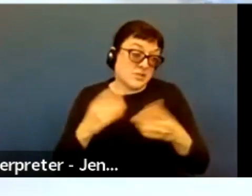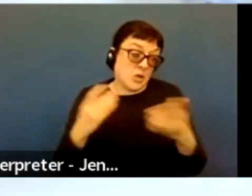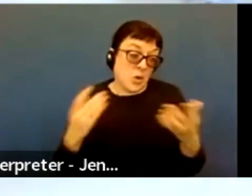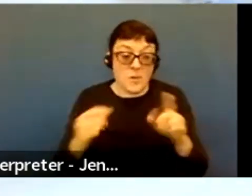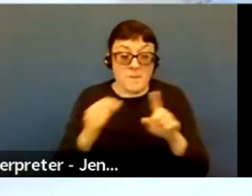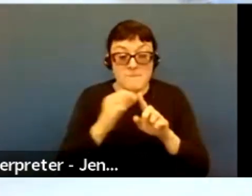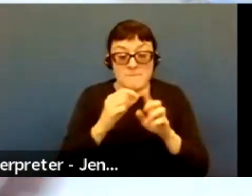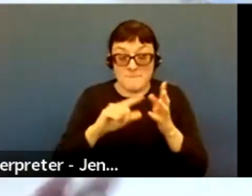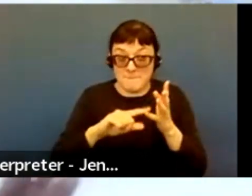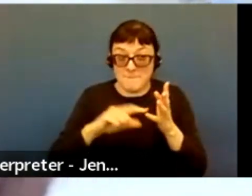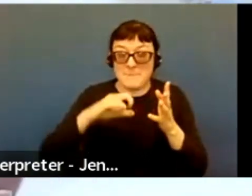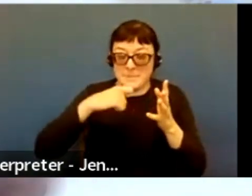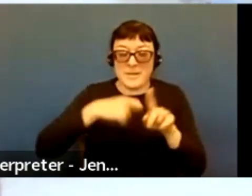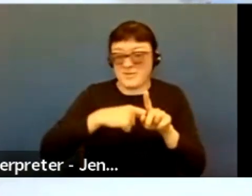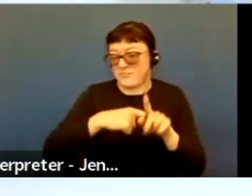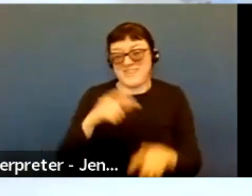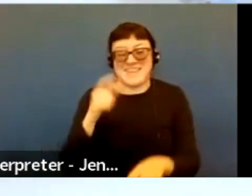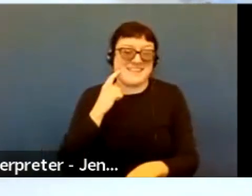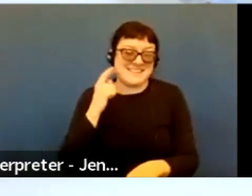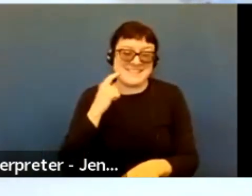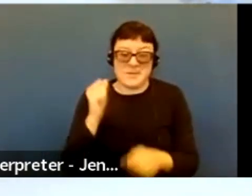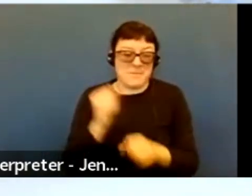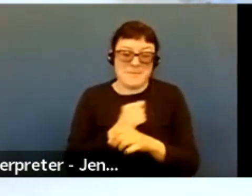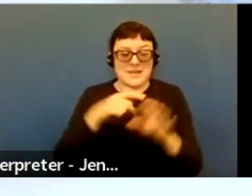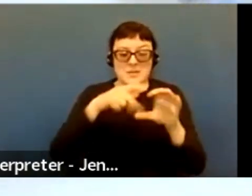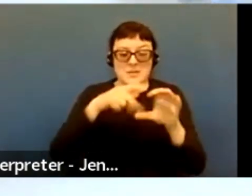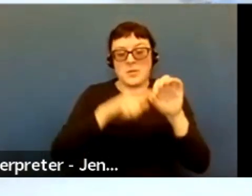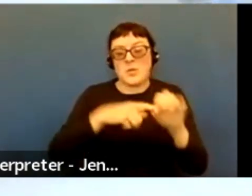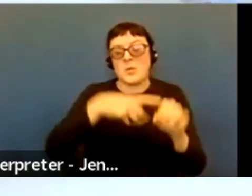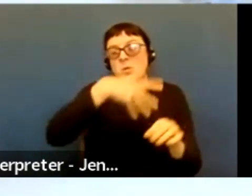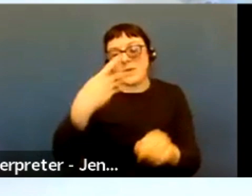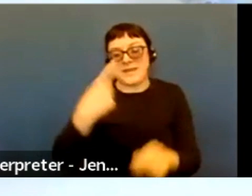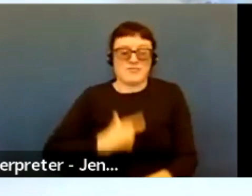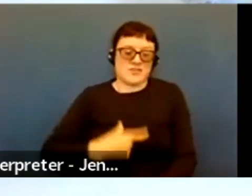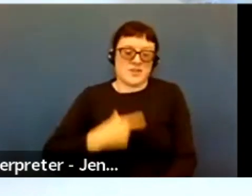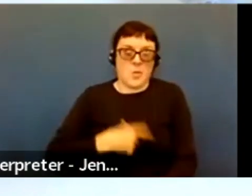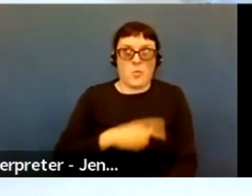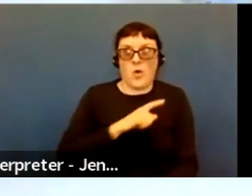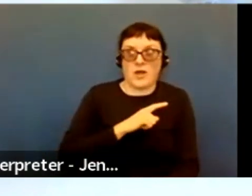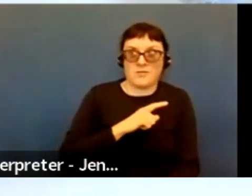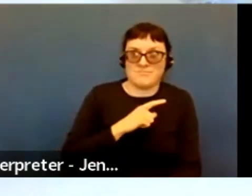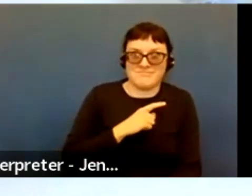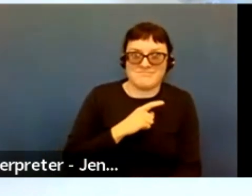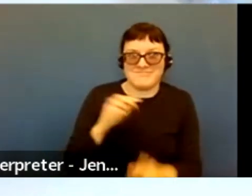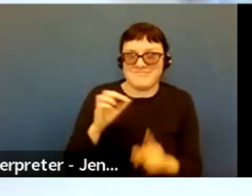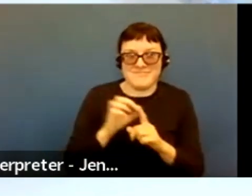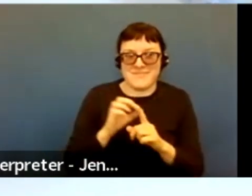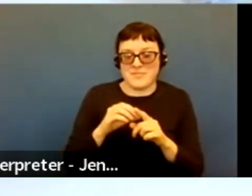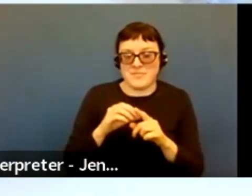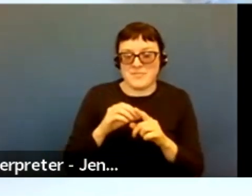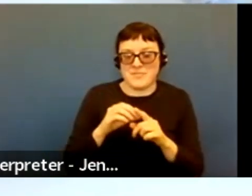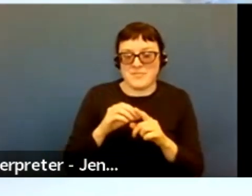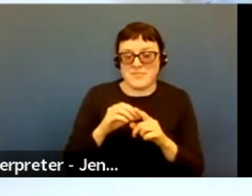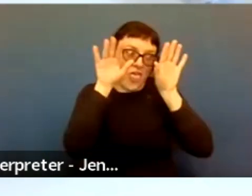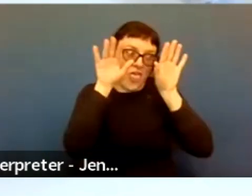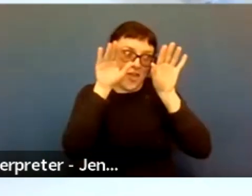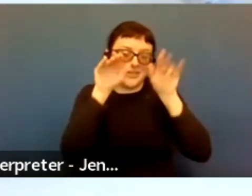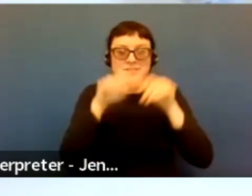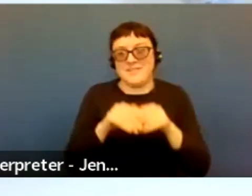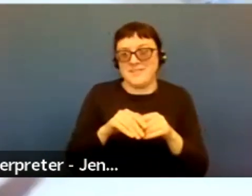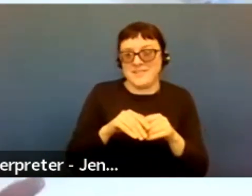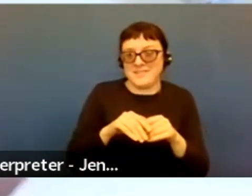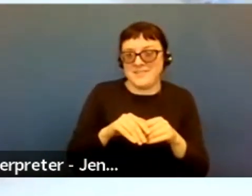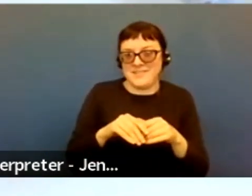can be somebody who, and Puck is very easily made a queer character, because Puck is incredibly